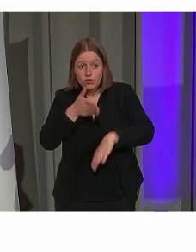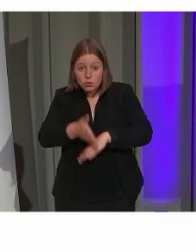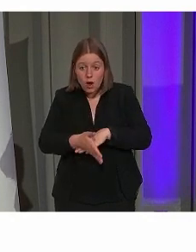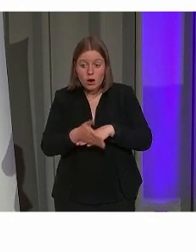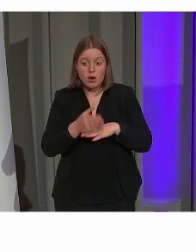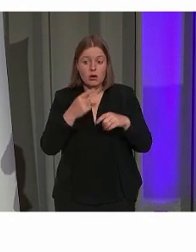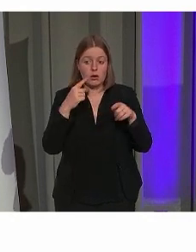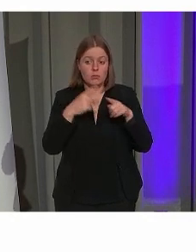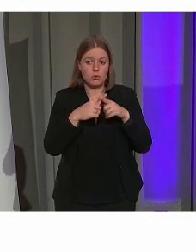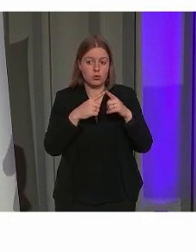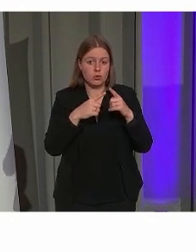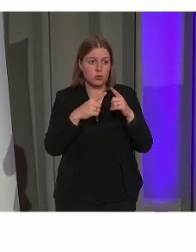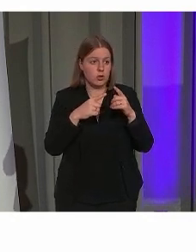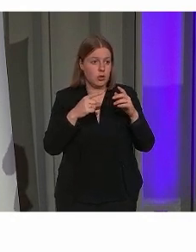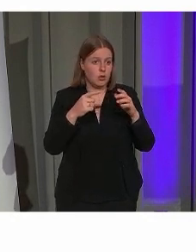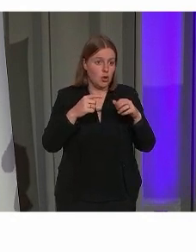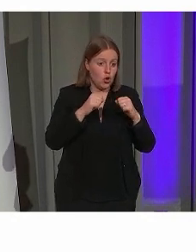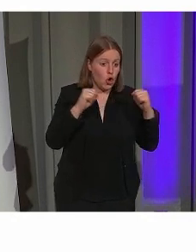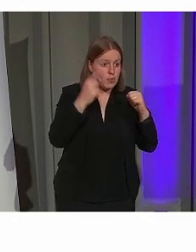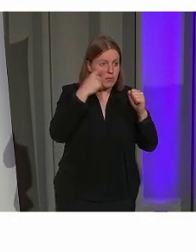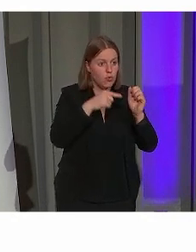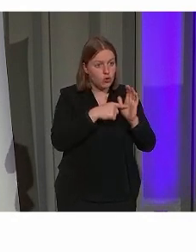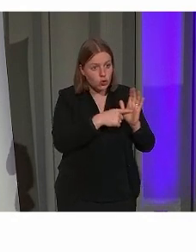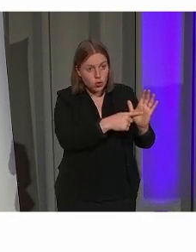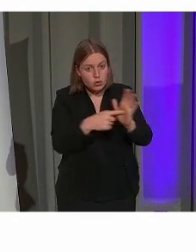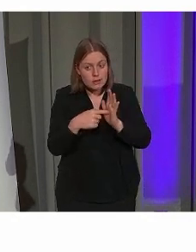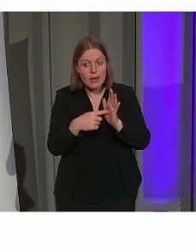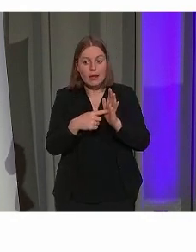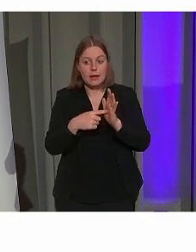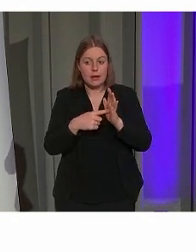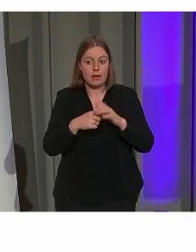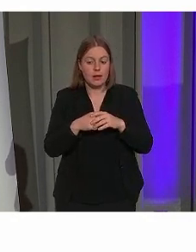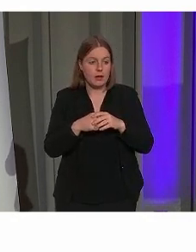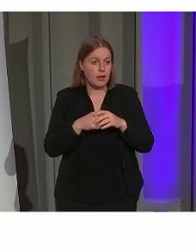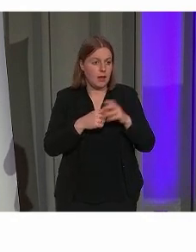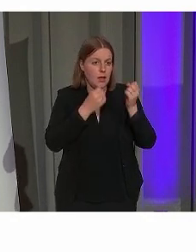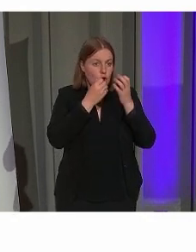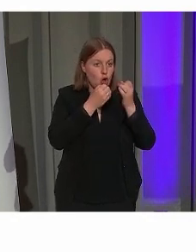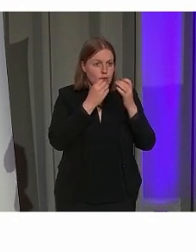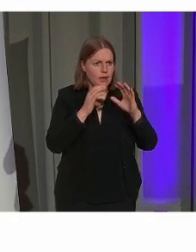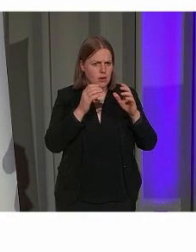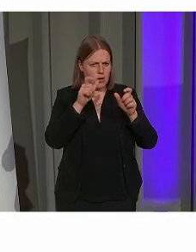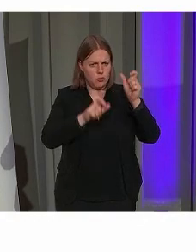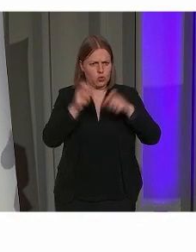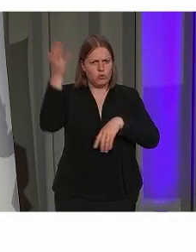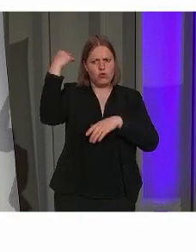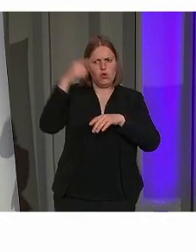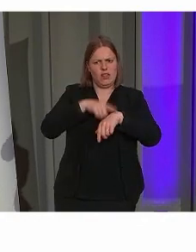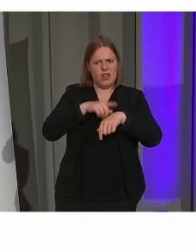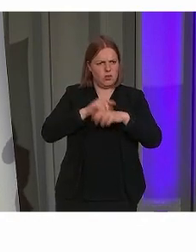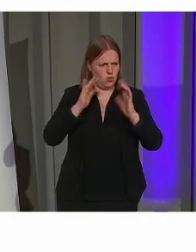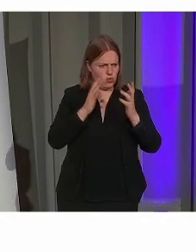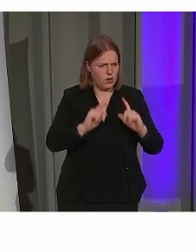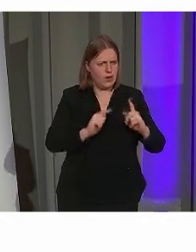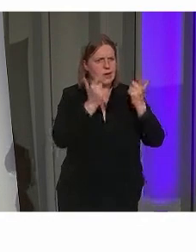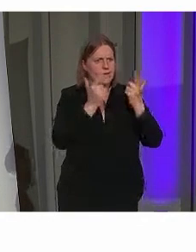an exhibition space that explains how people lived there.